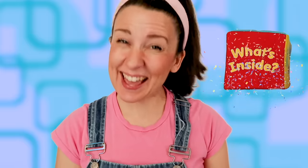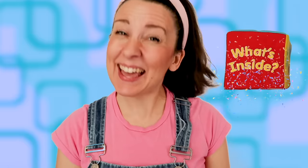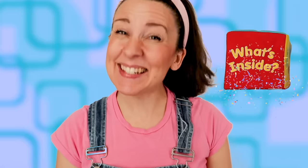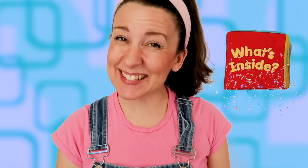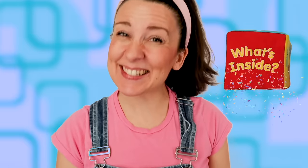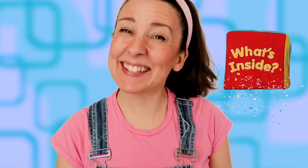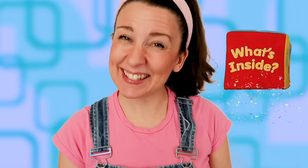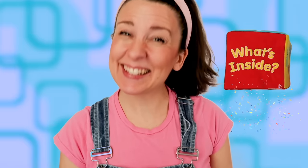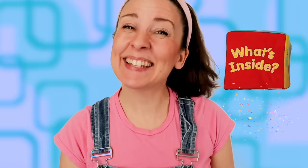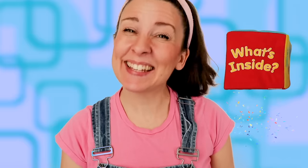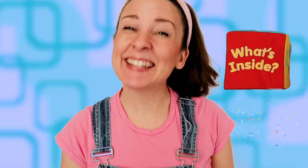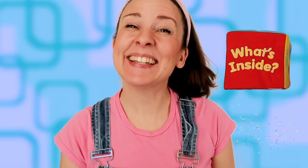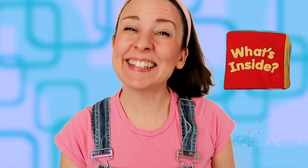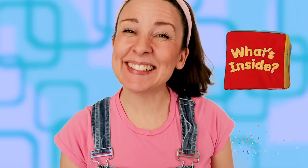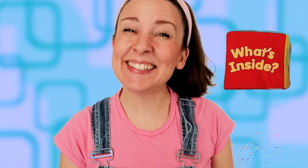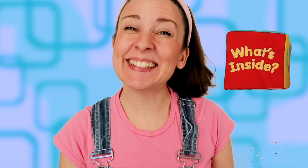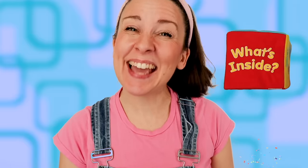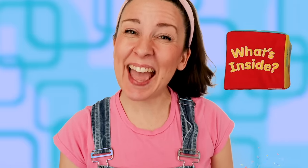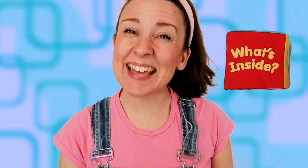Yes?